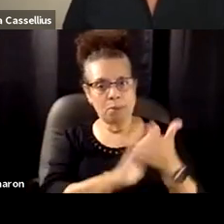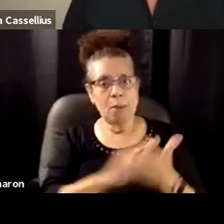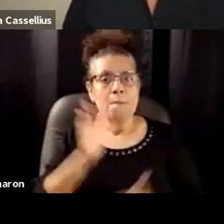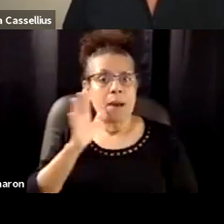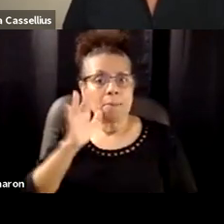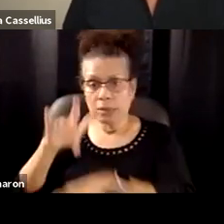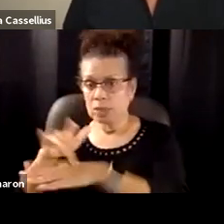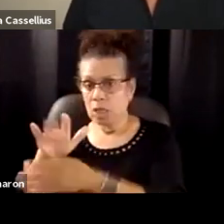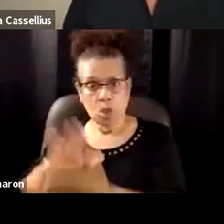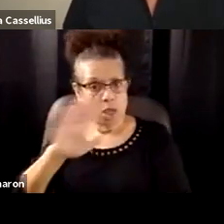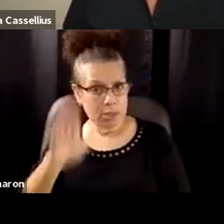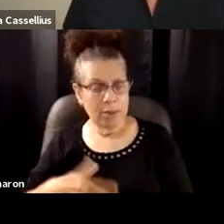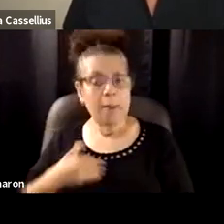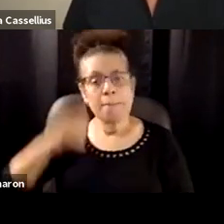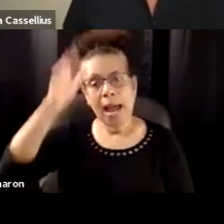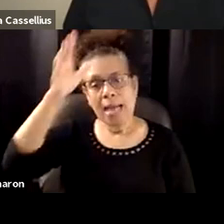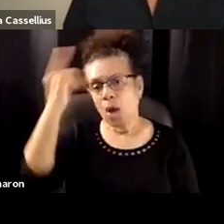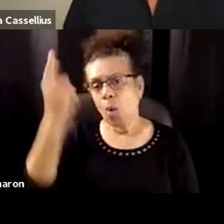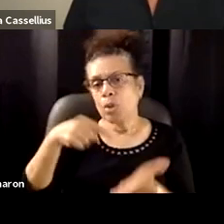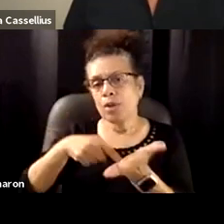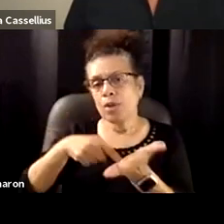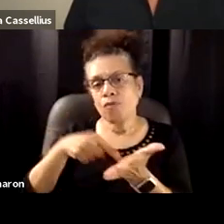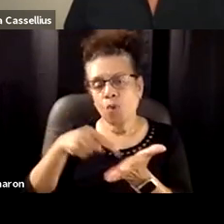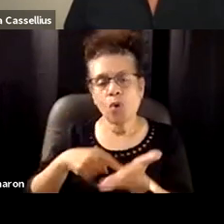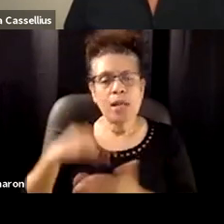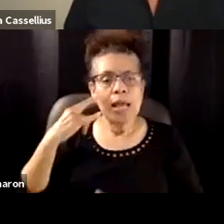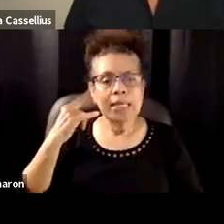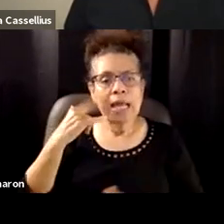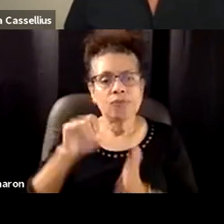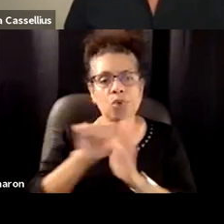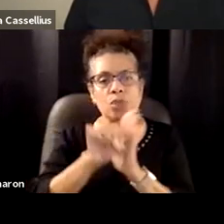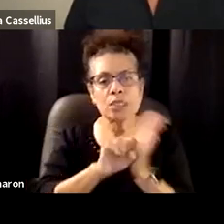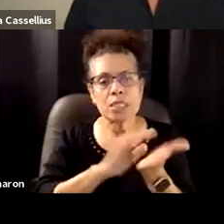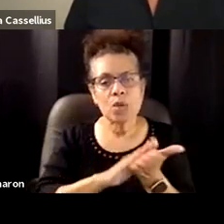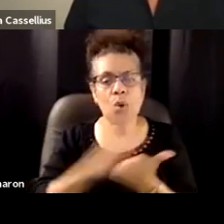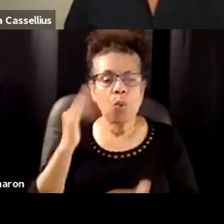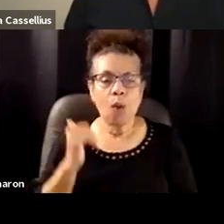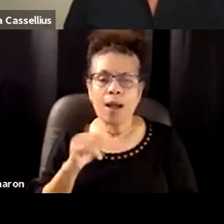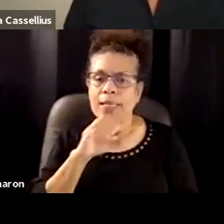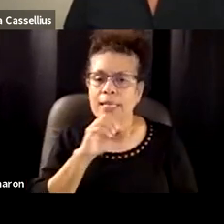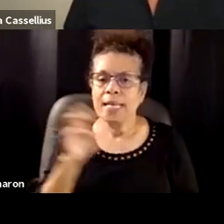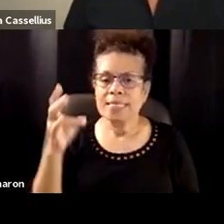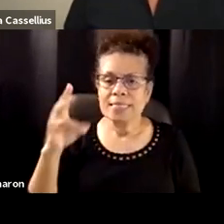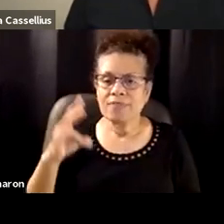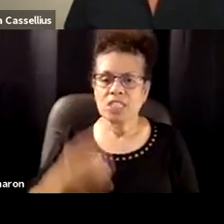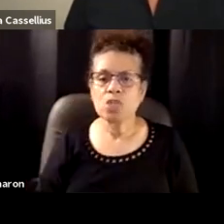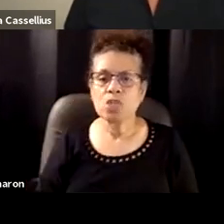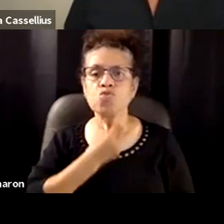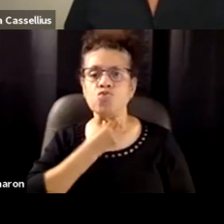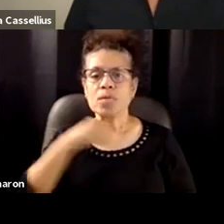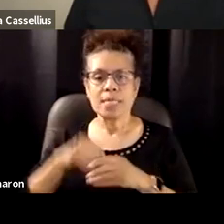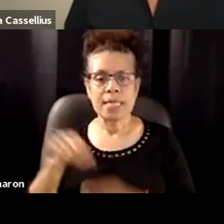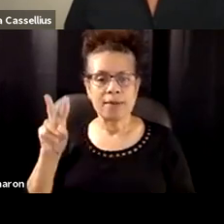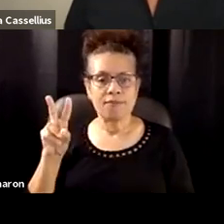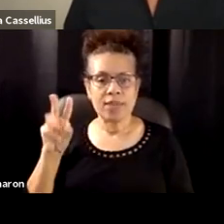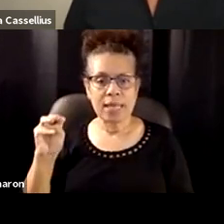college and my dad could only afford california state school because he enlisted as a 17 year old marine in vietnam but